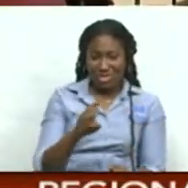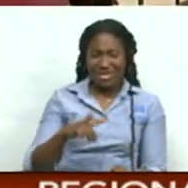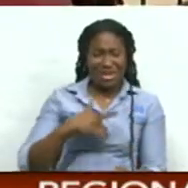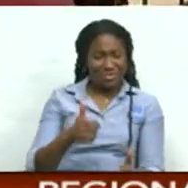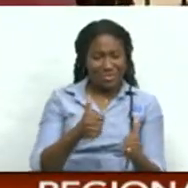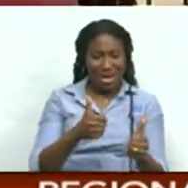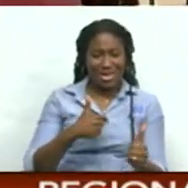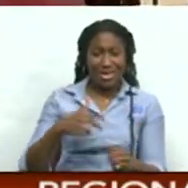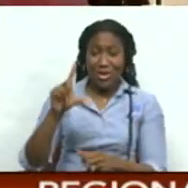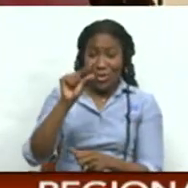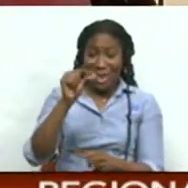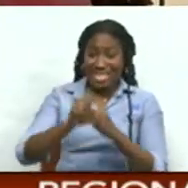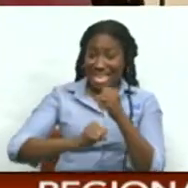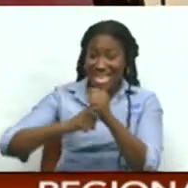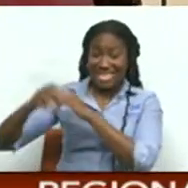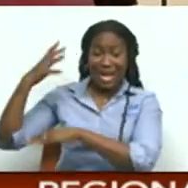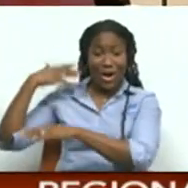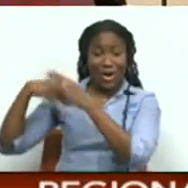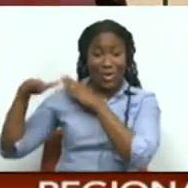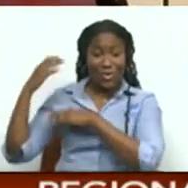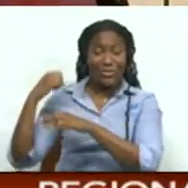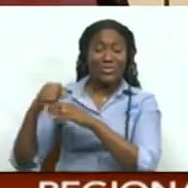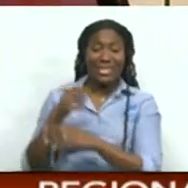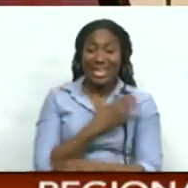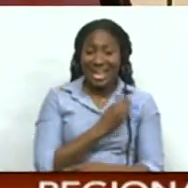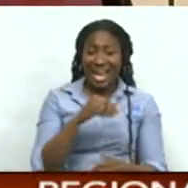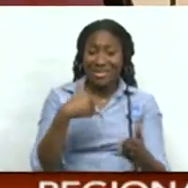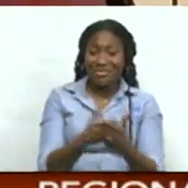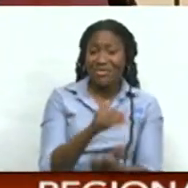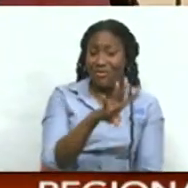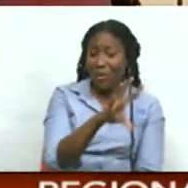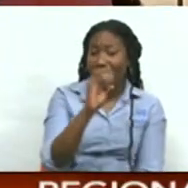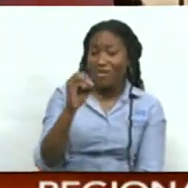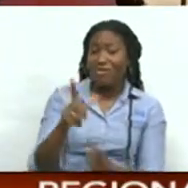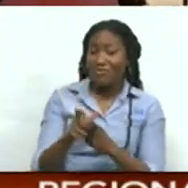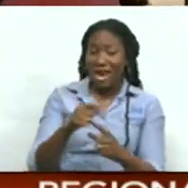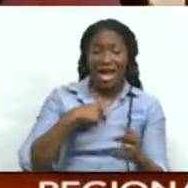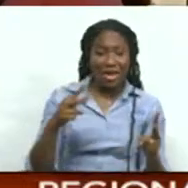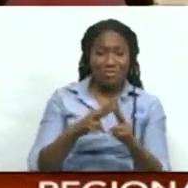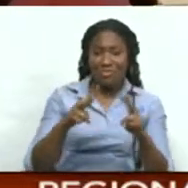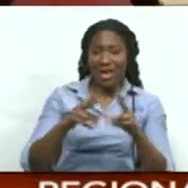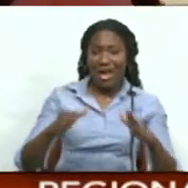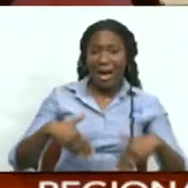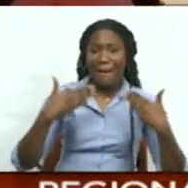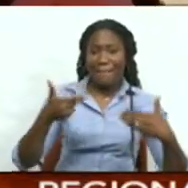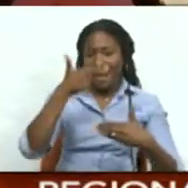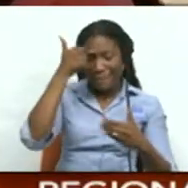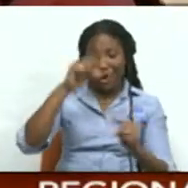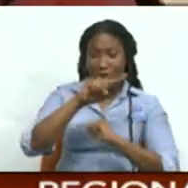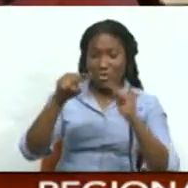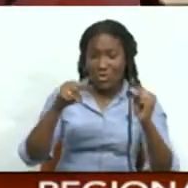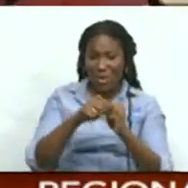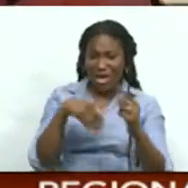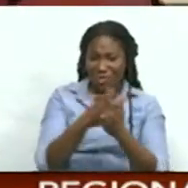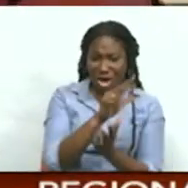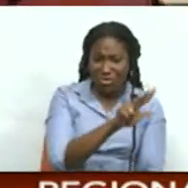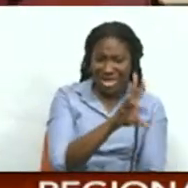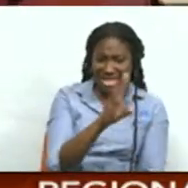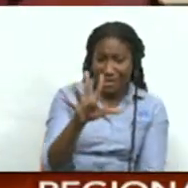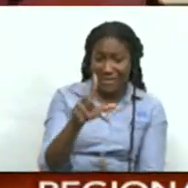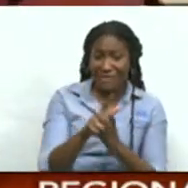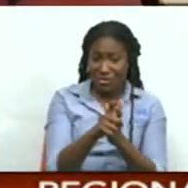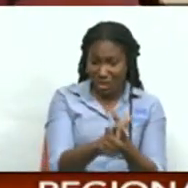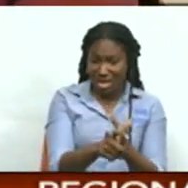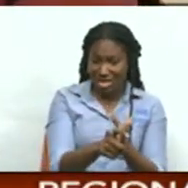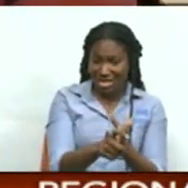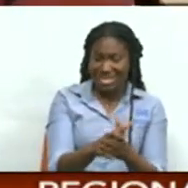ago, and he made 400 runs. I was so happy because when he did make the 375 runs, I did went